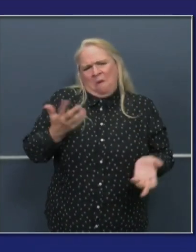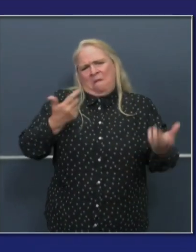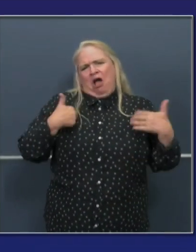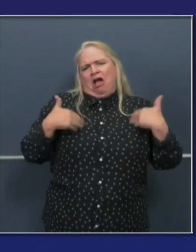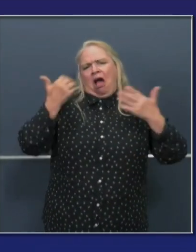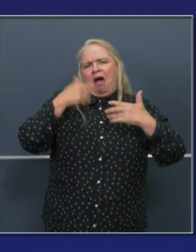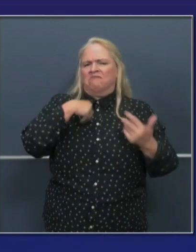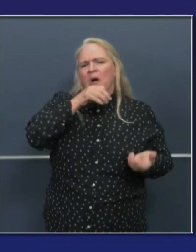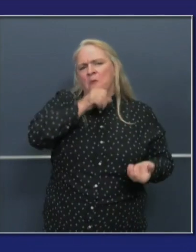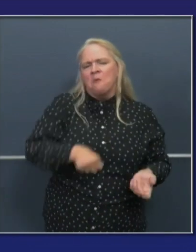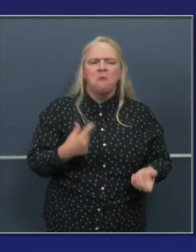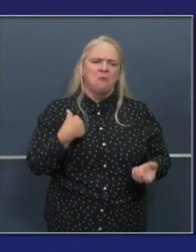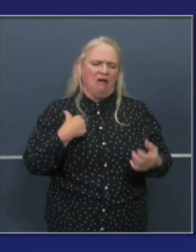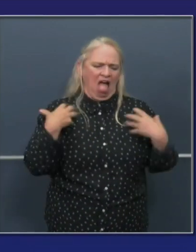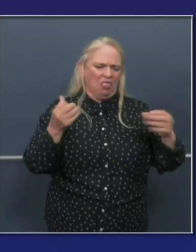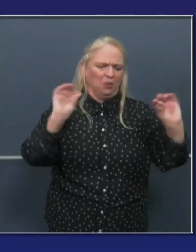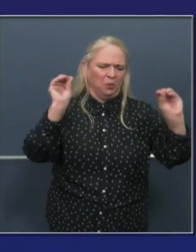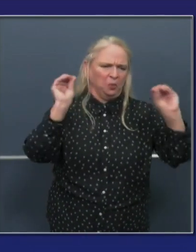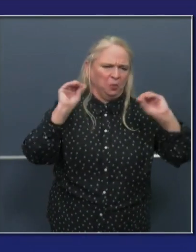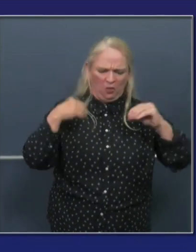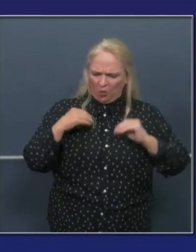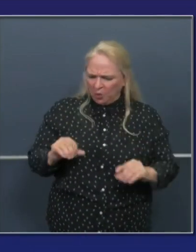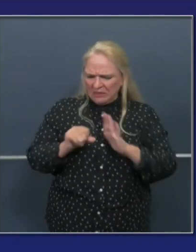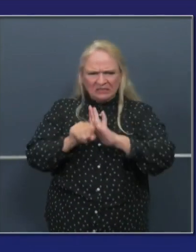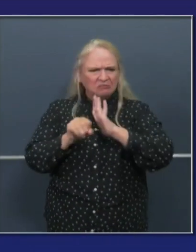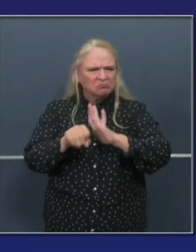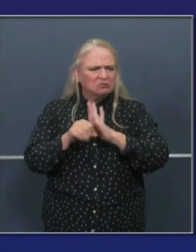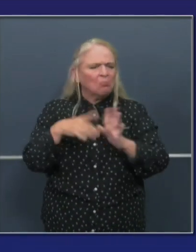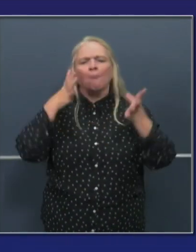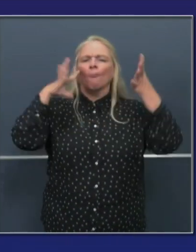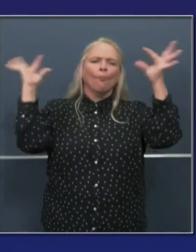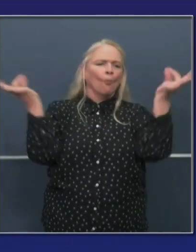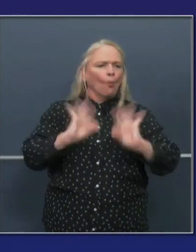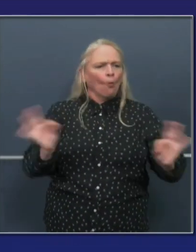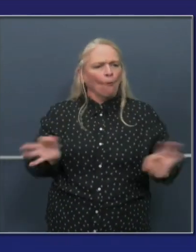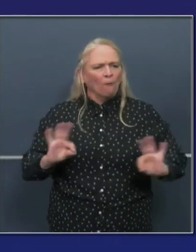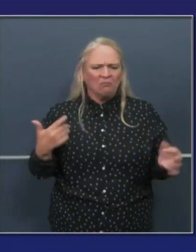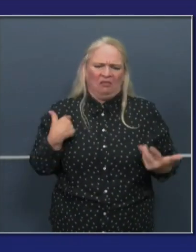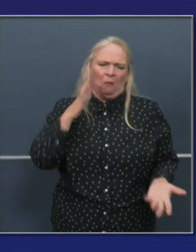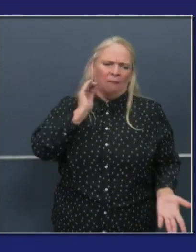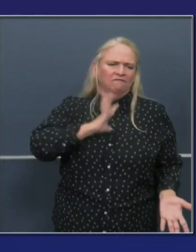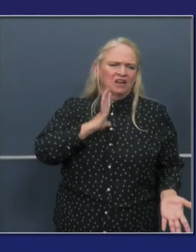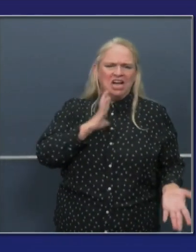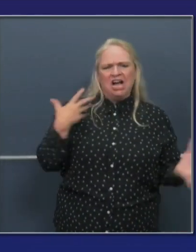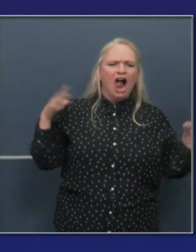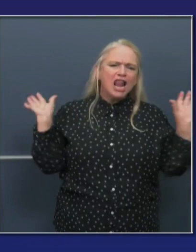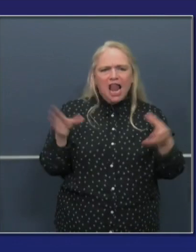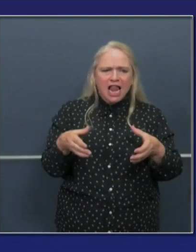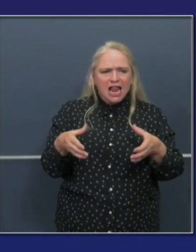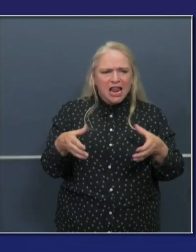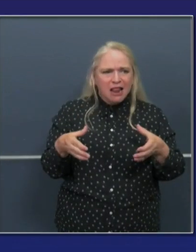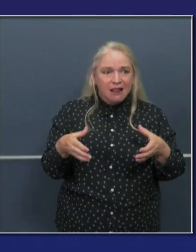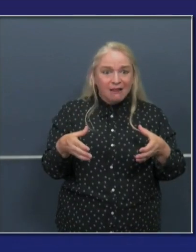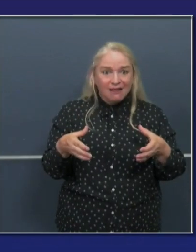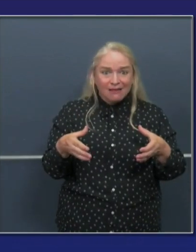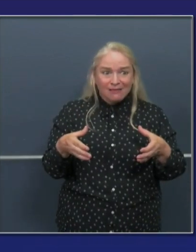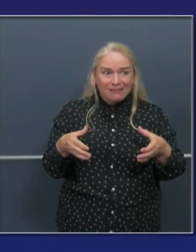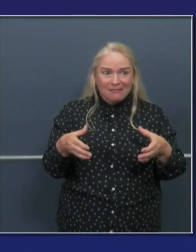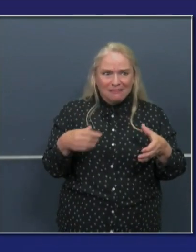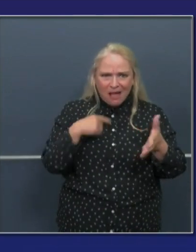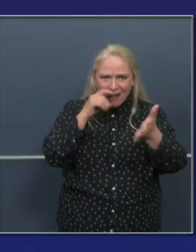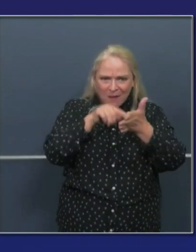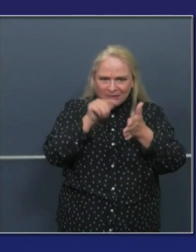COVID-19, that the symptoms will be so modest that it won't particularly impact them. Well, we're seeing in the hospitalization rates that we're seeing some